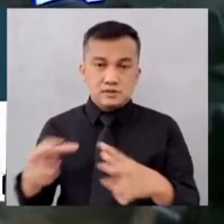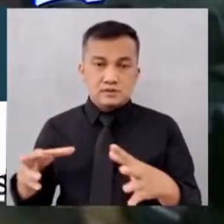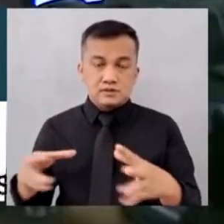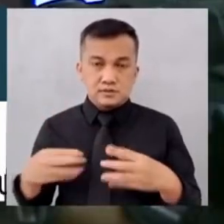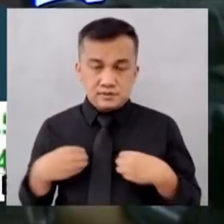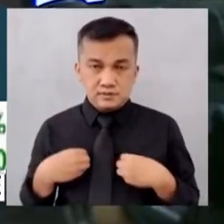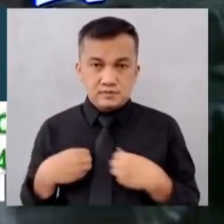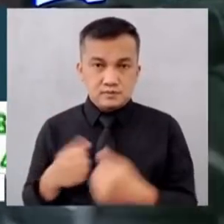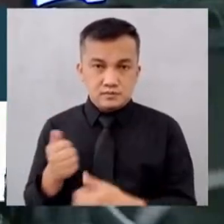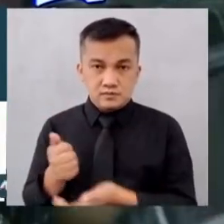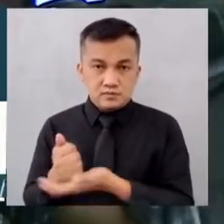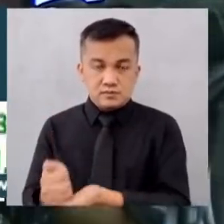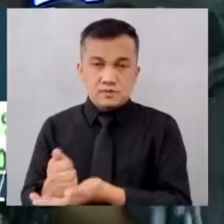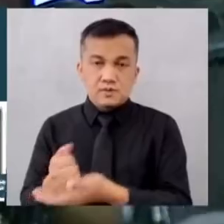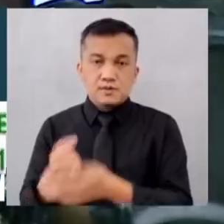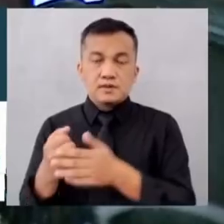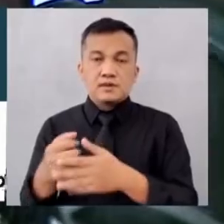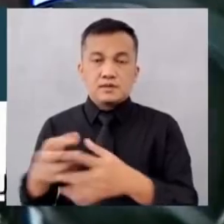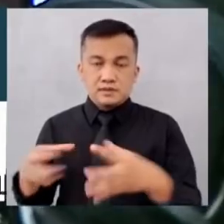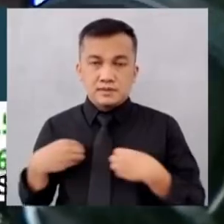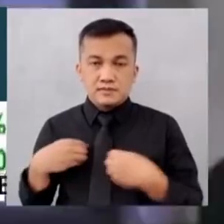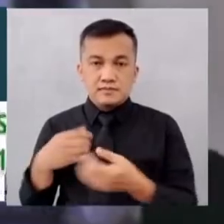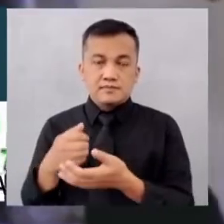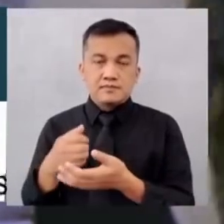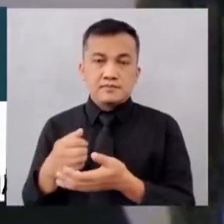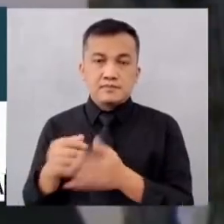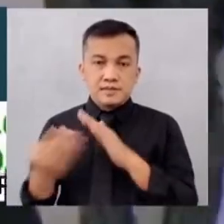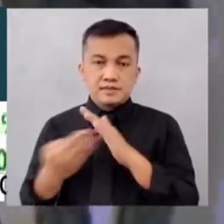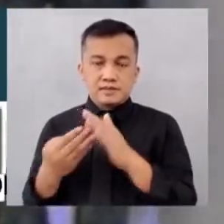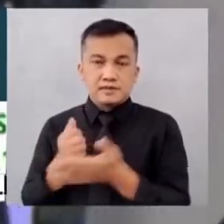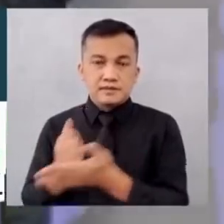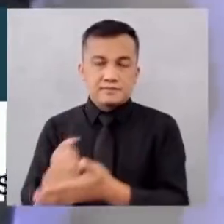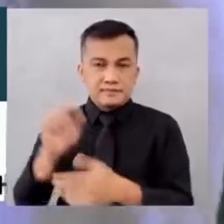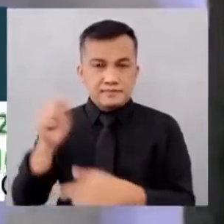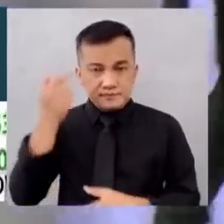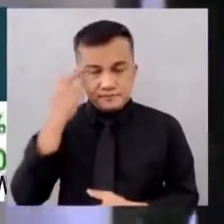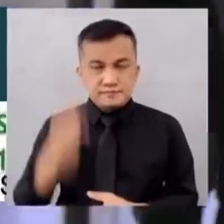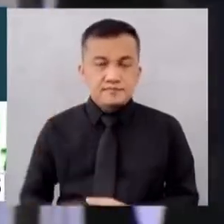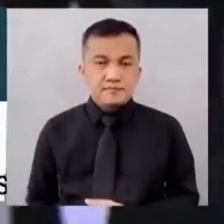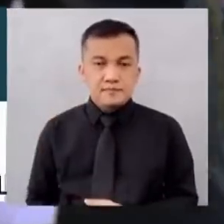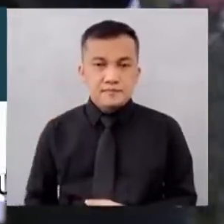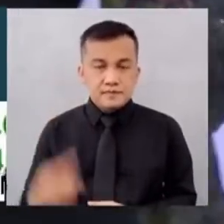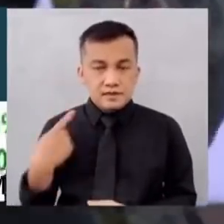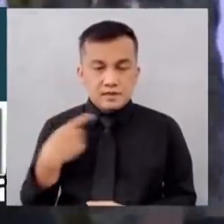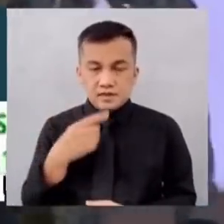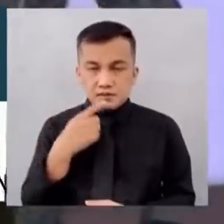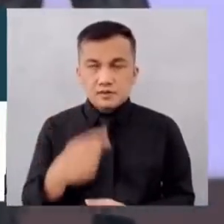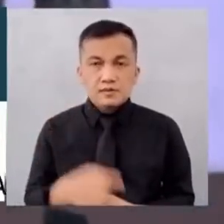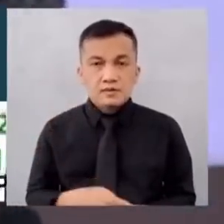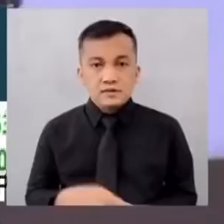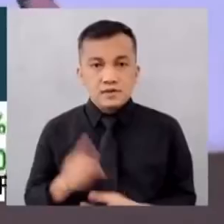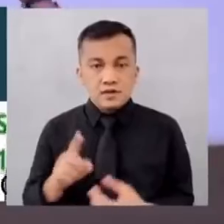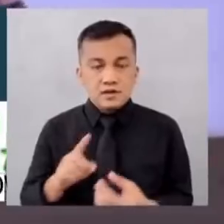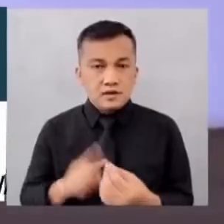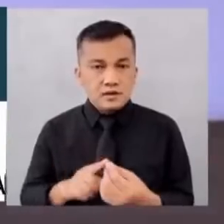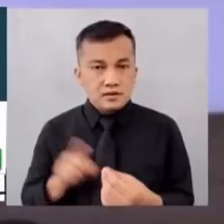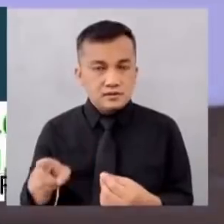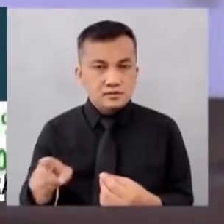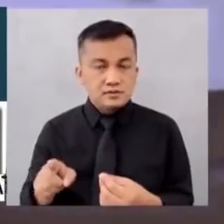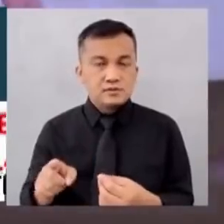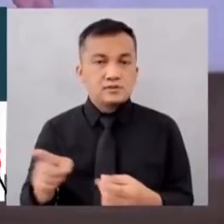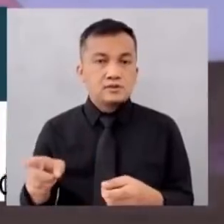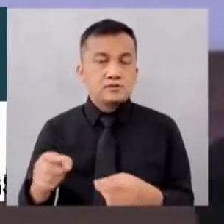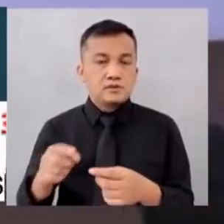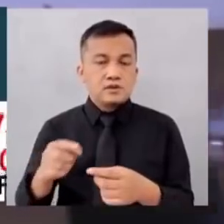receive basic services from government. Now, they are also saying that they want these elections to be